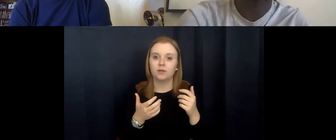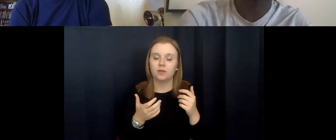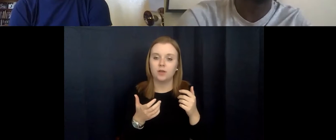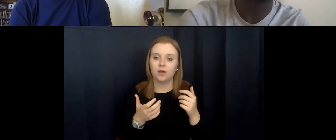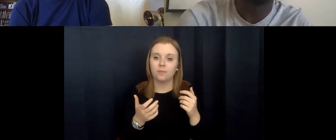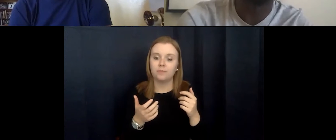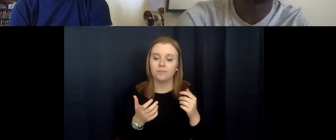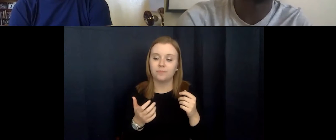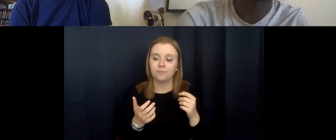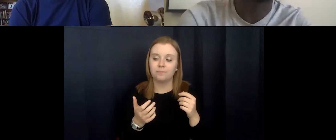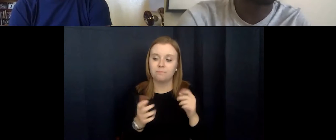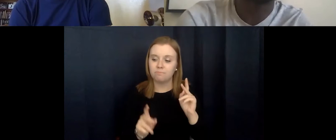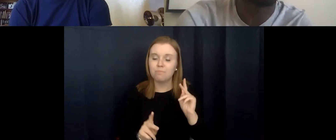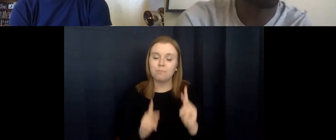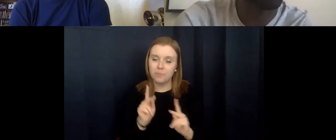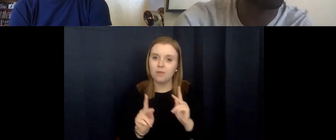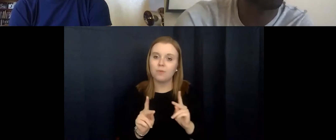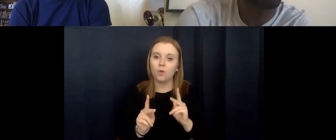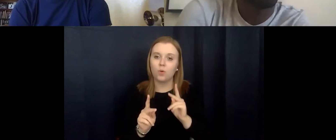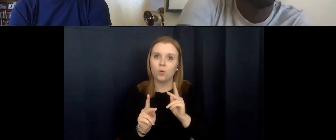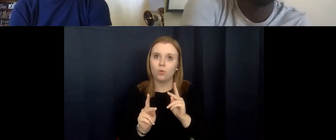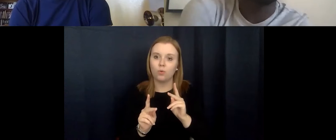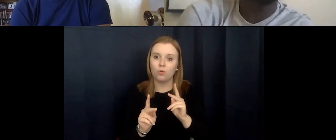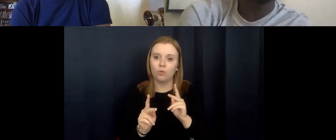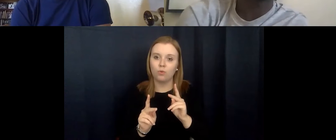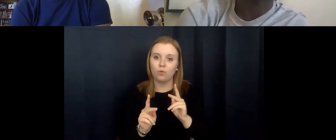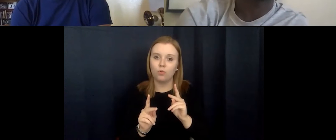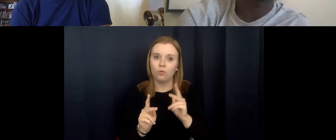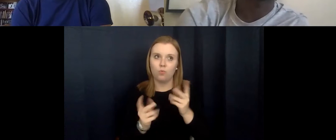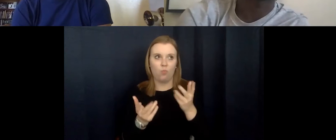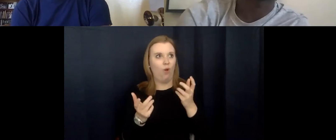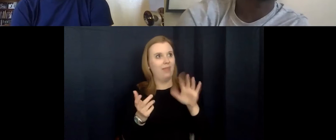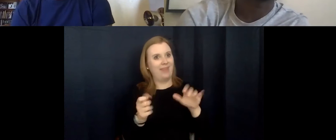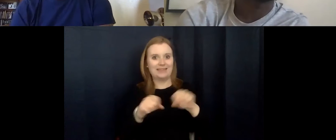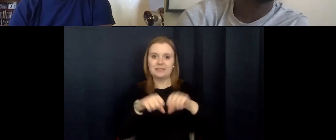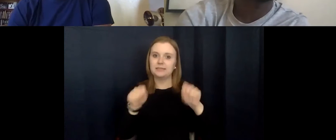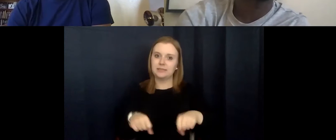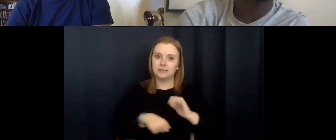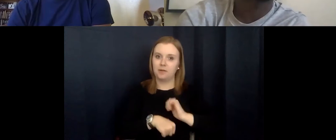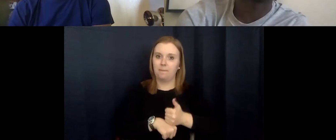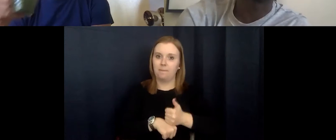want it to be systematized and